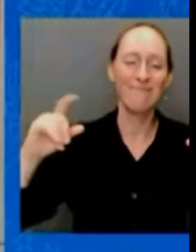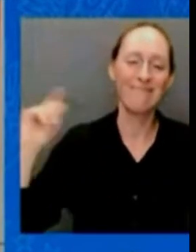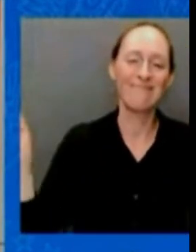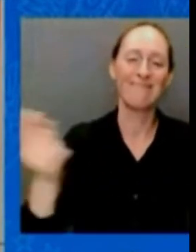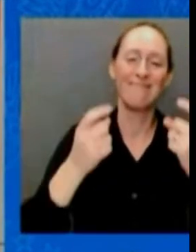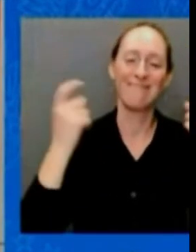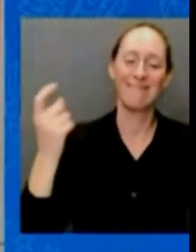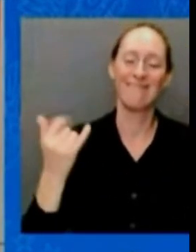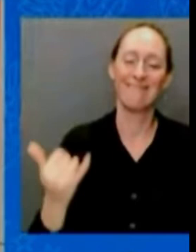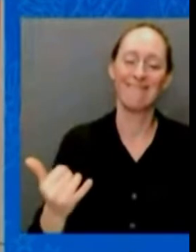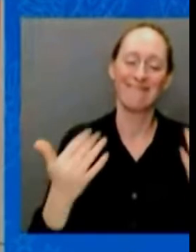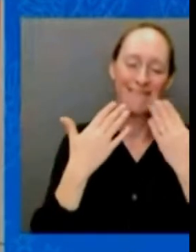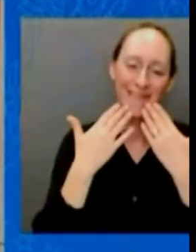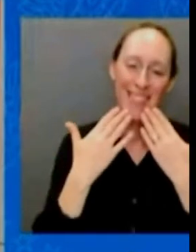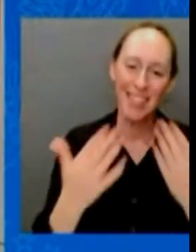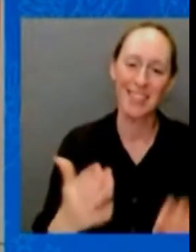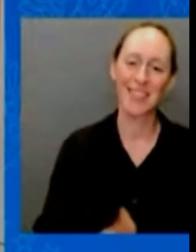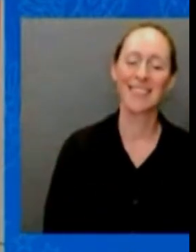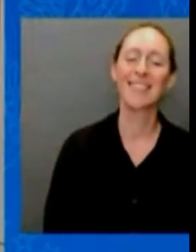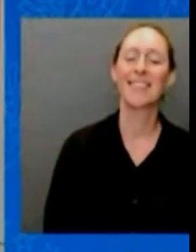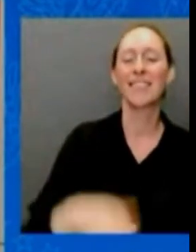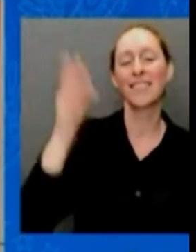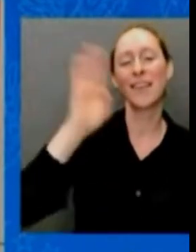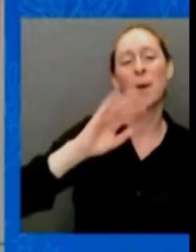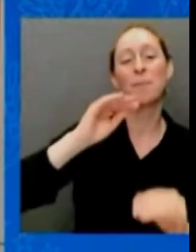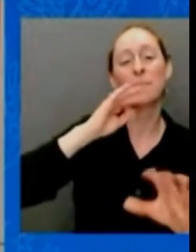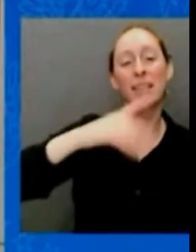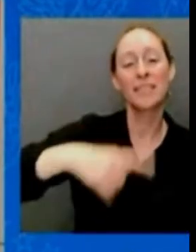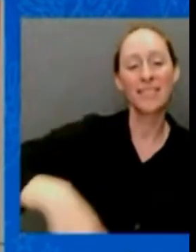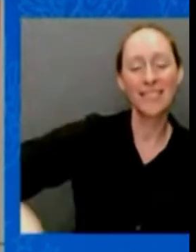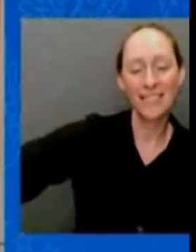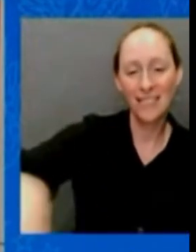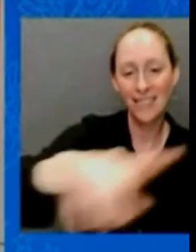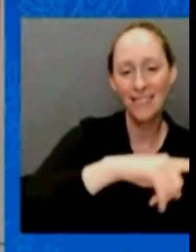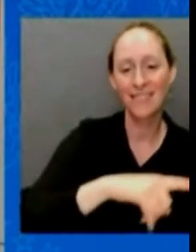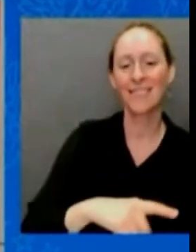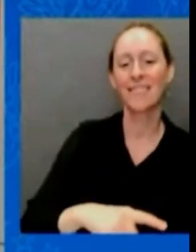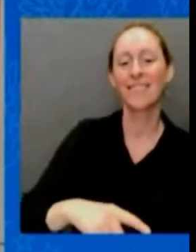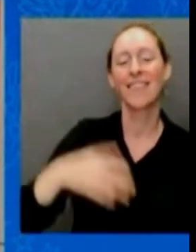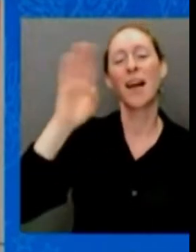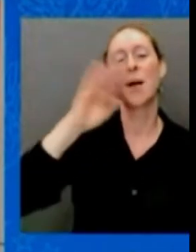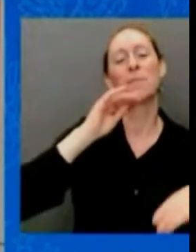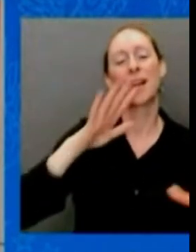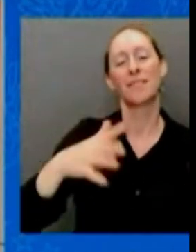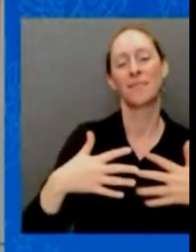bless you. God bless America.